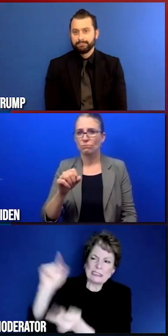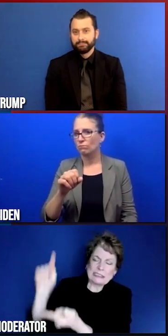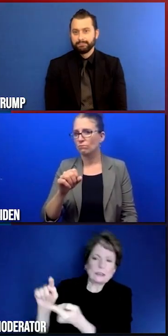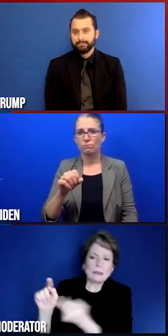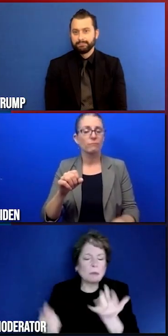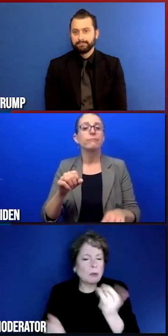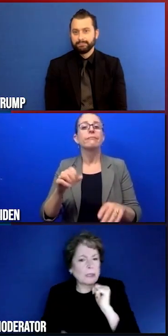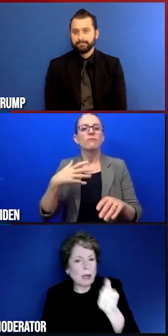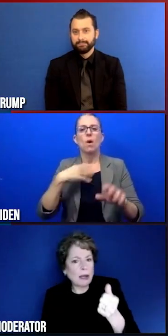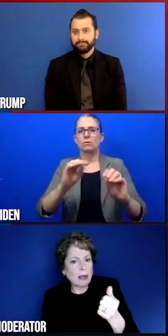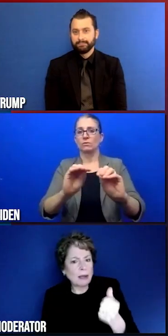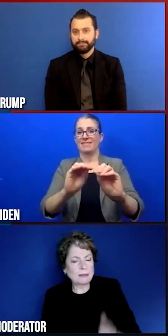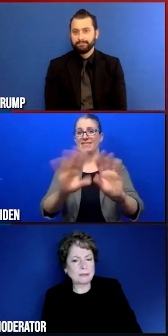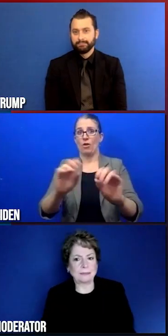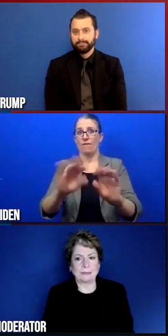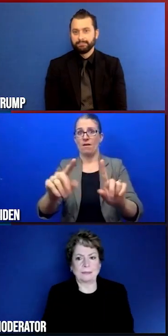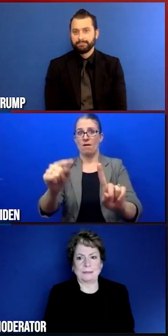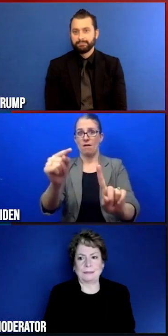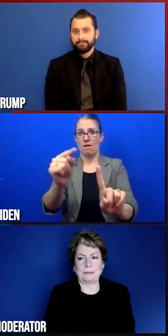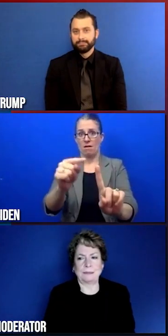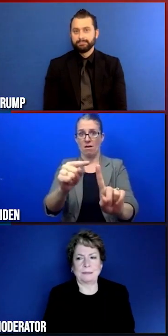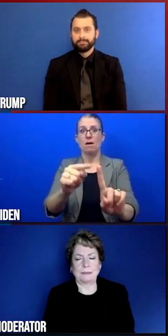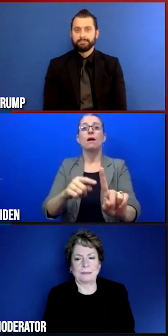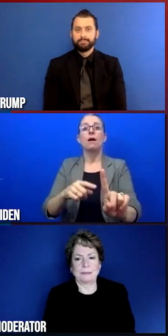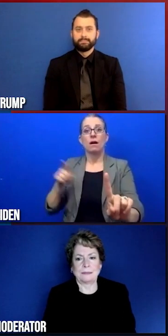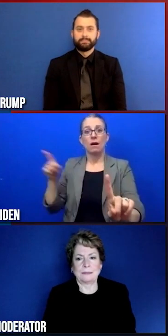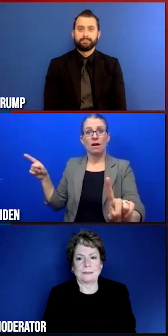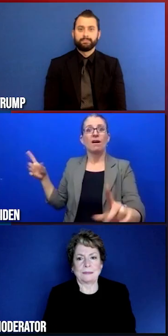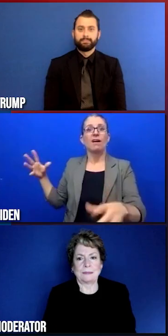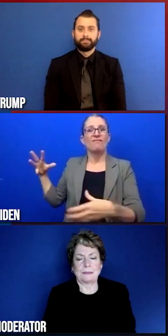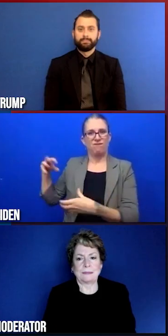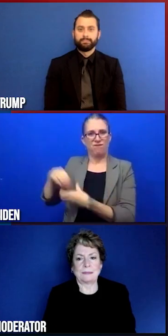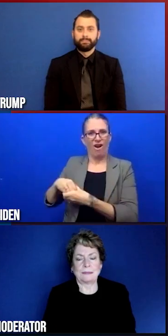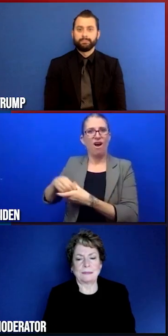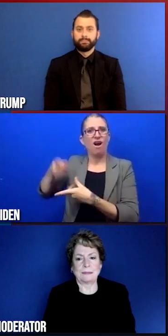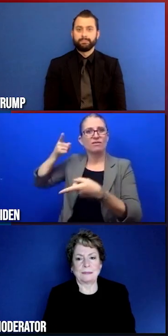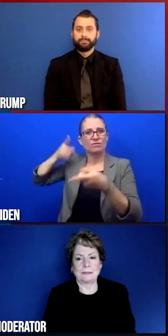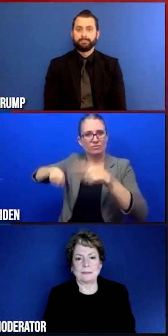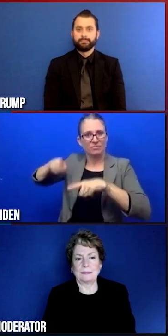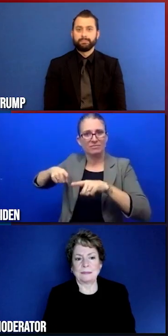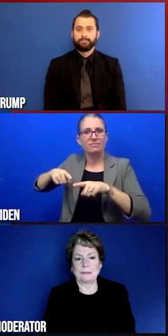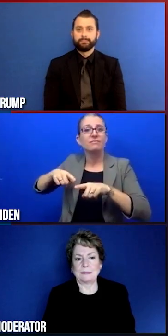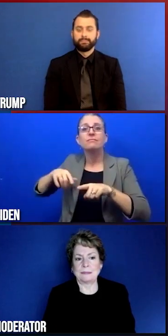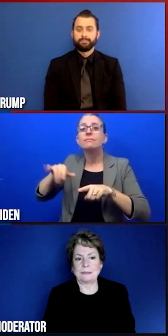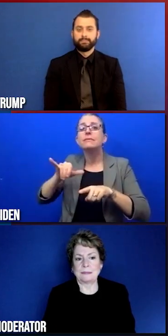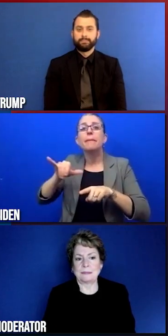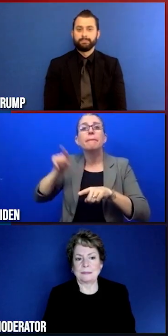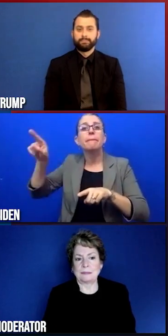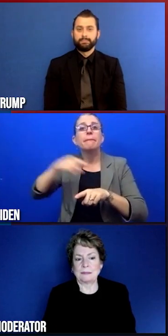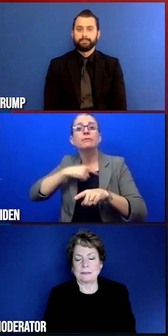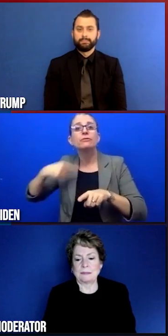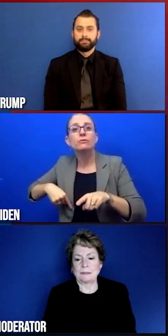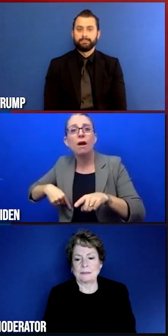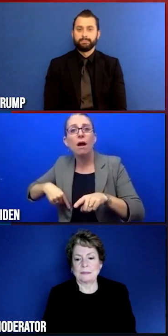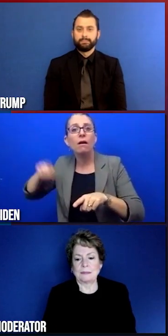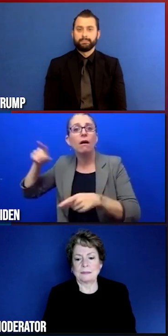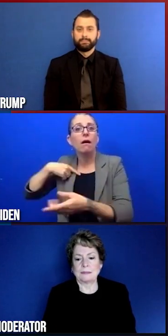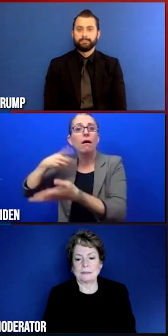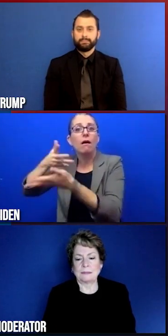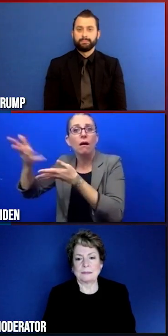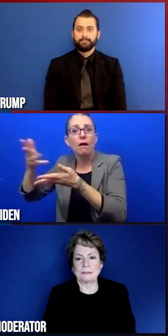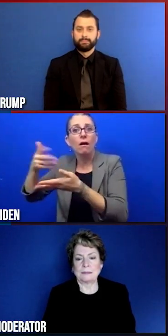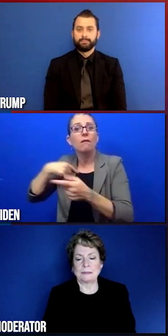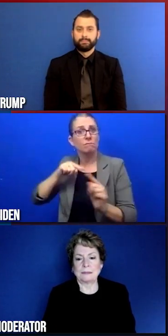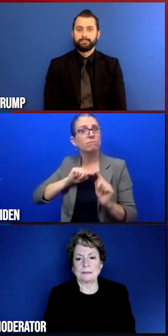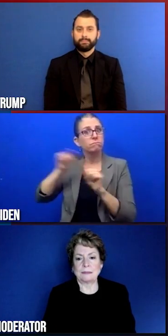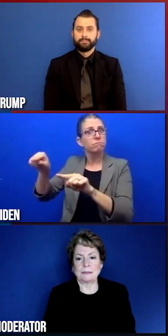here's I made it clear, and as a spokesperson of the administration when I went to China, that they said, why are you moving your missile defense up so